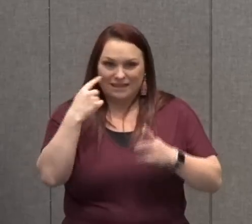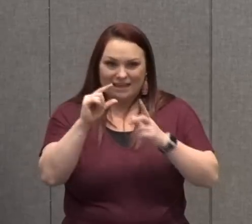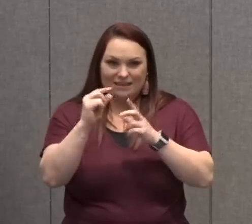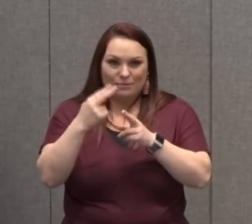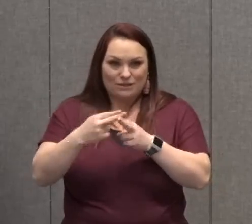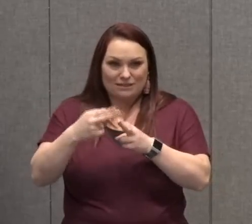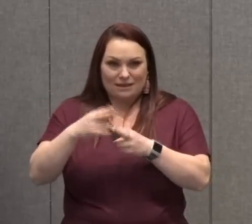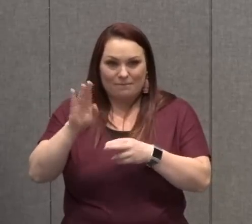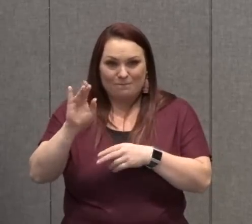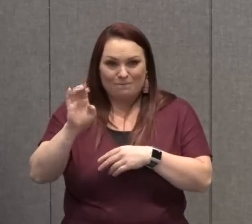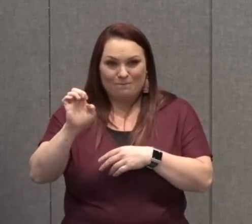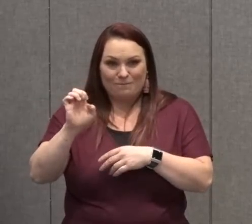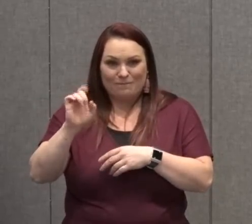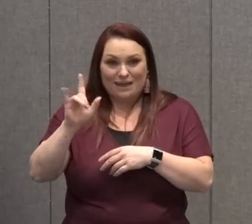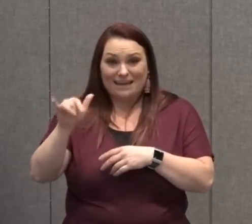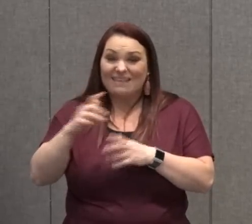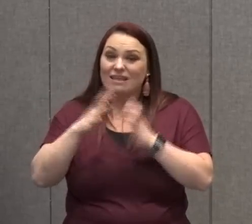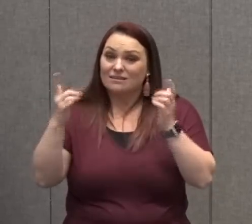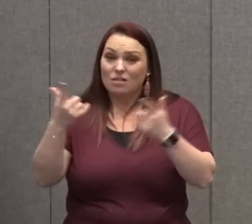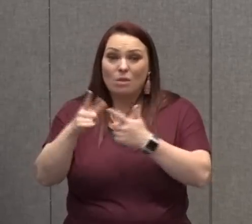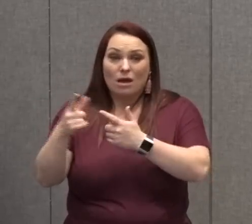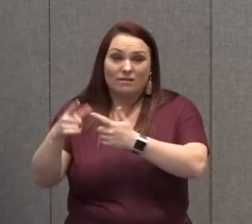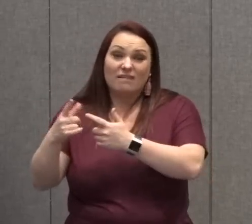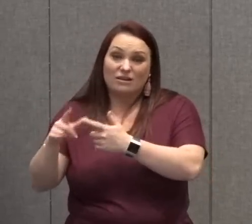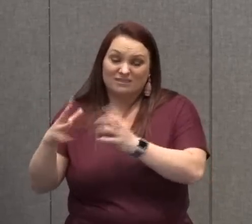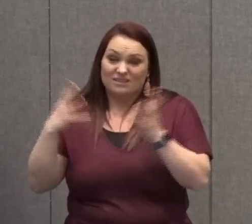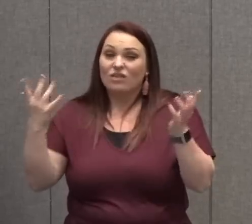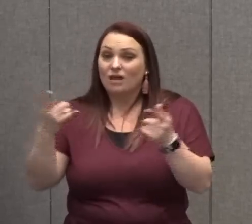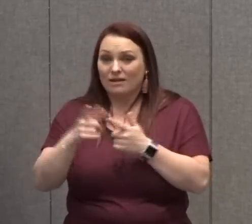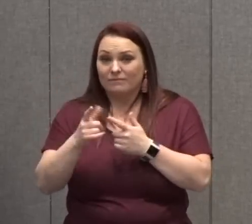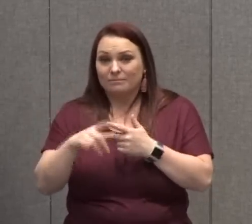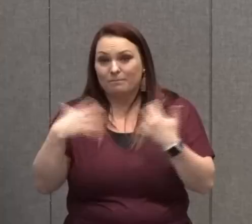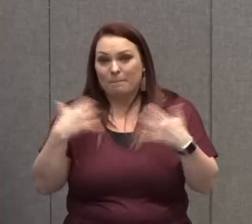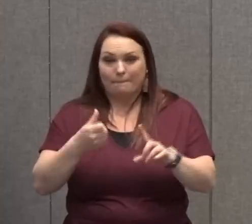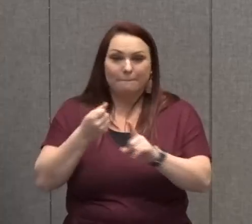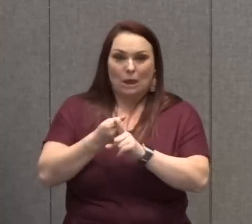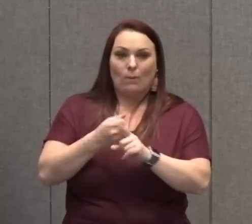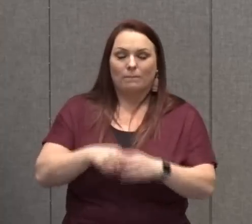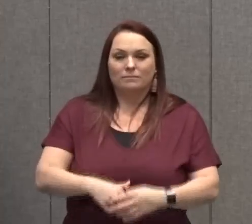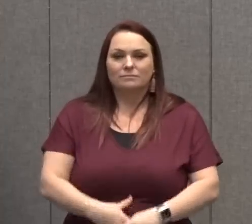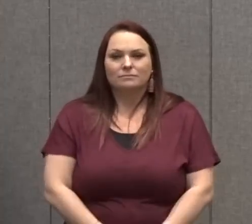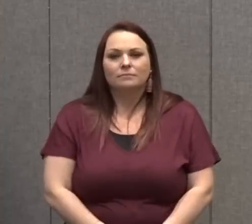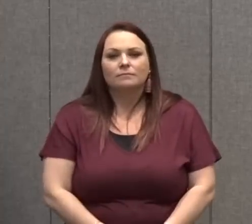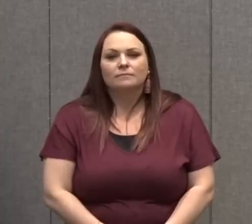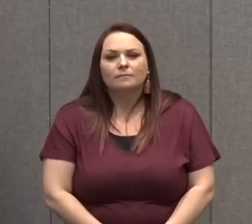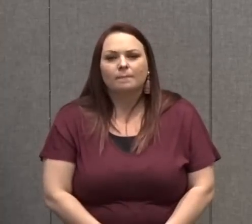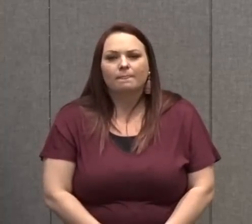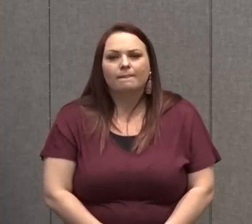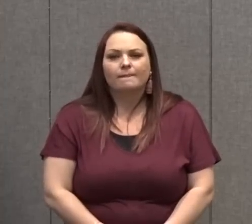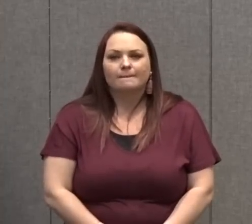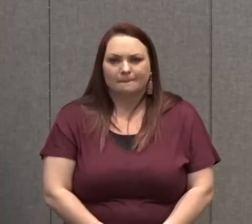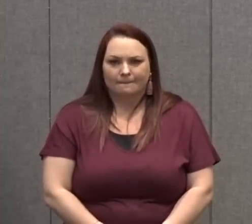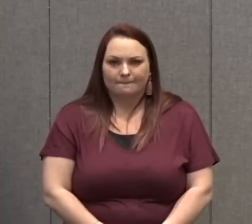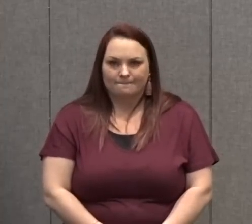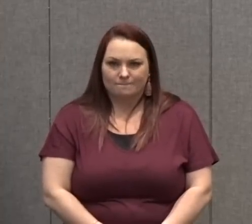job and that's a lot of letters so a lot of letters boom what about